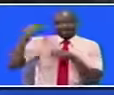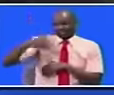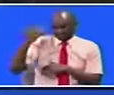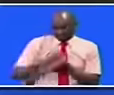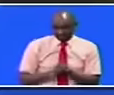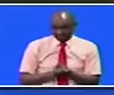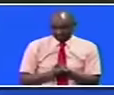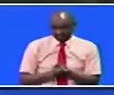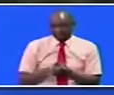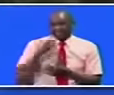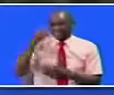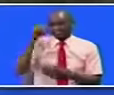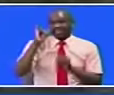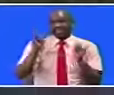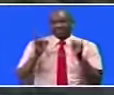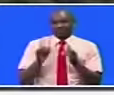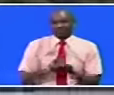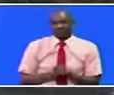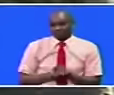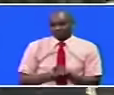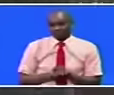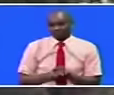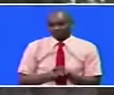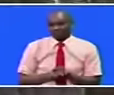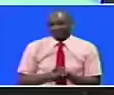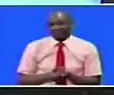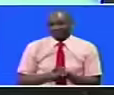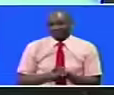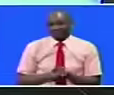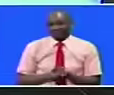Rita Tinina, KTN News. All right, so let's just...